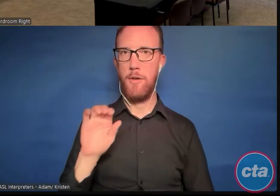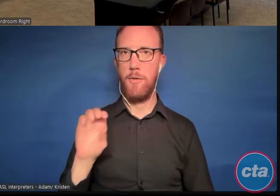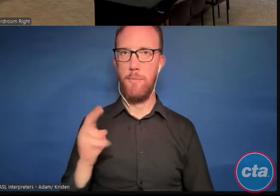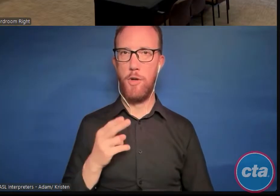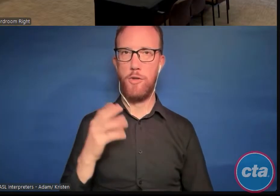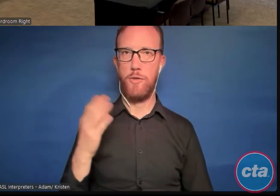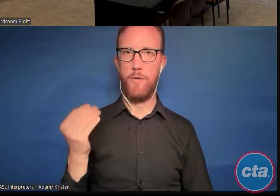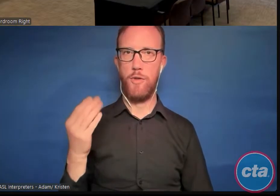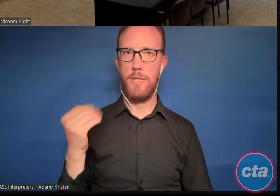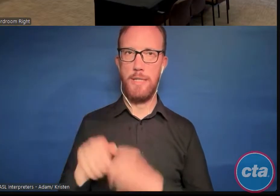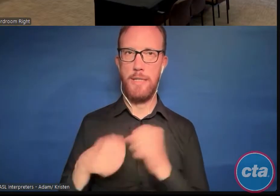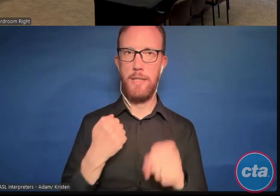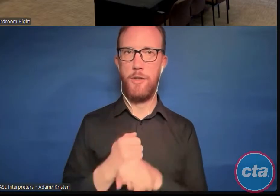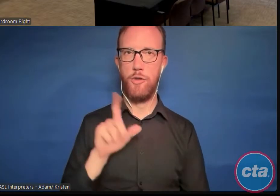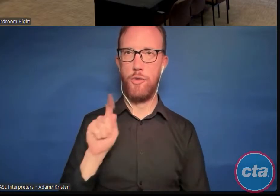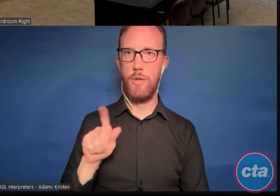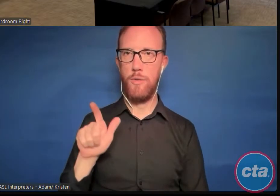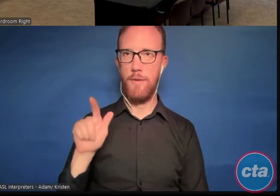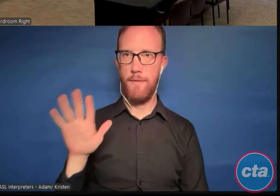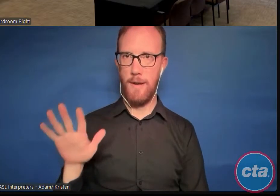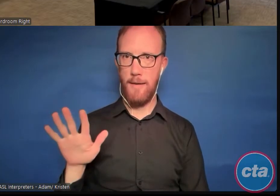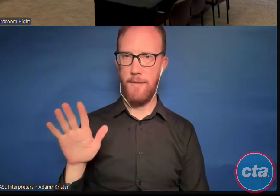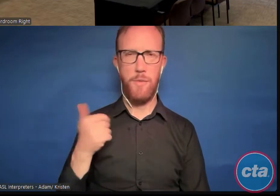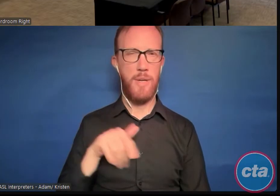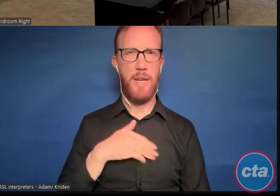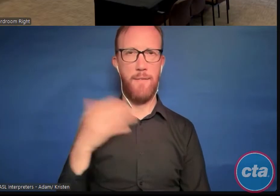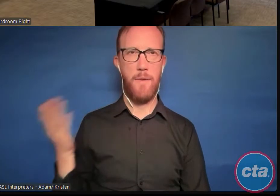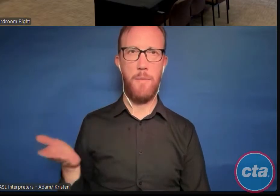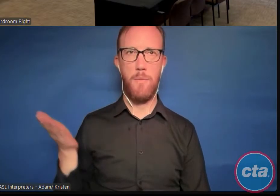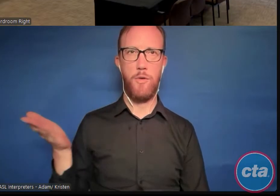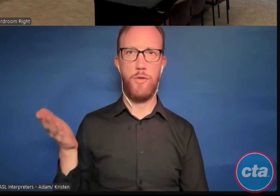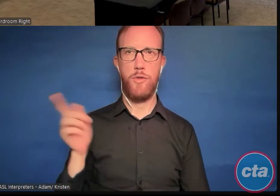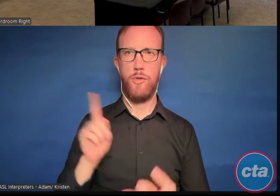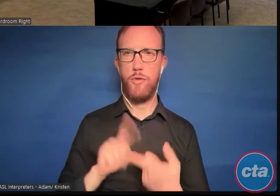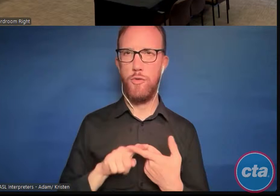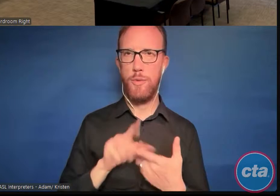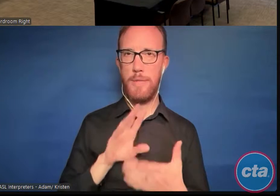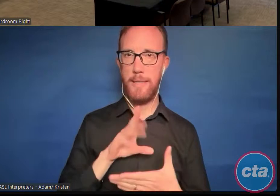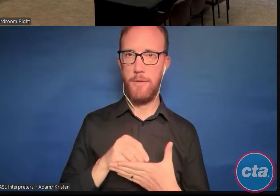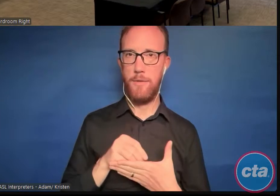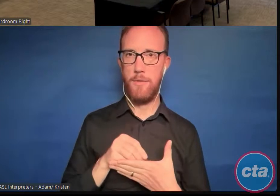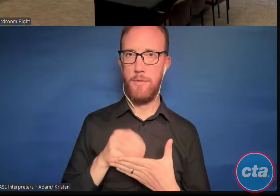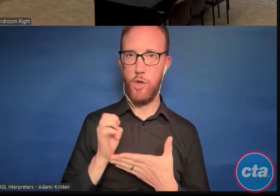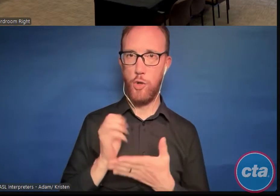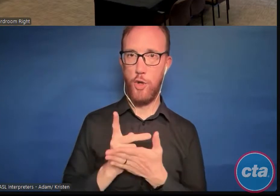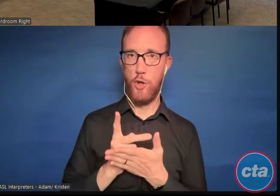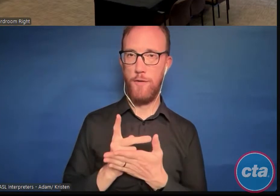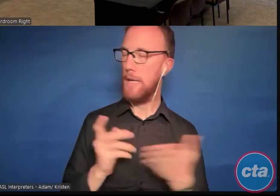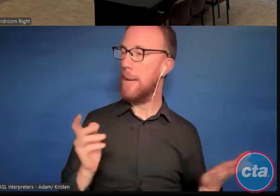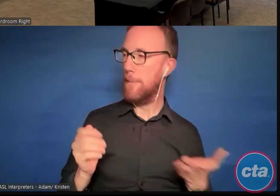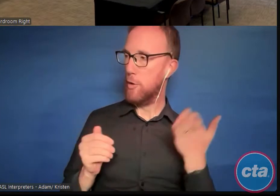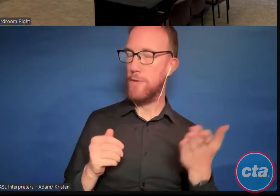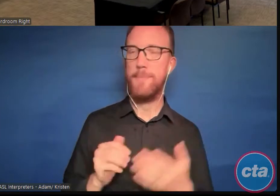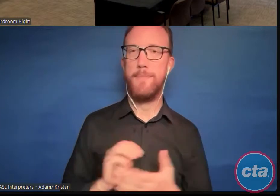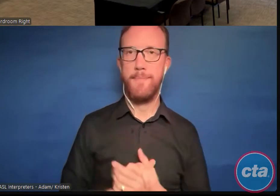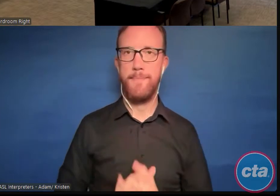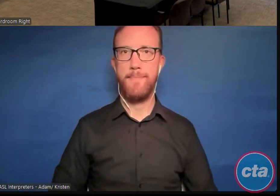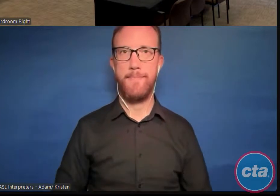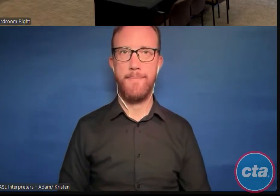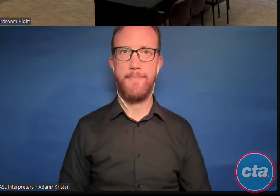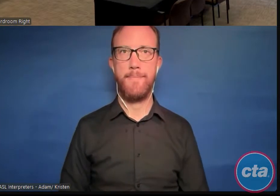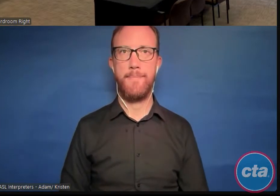2025. We have a motion to approve. A motion. Second.